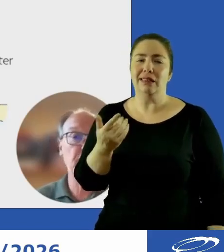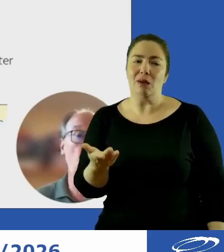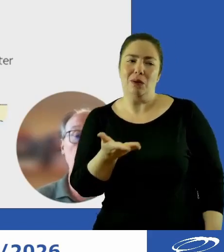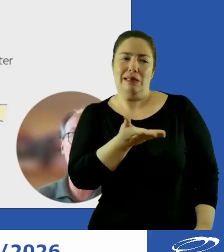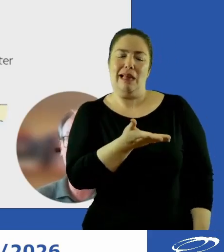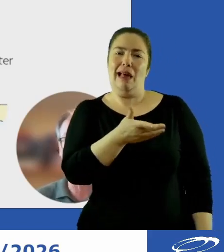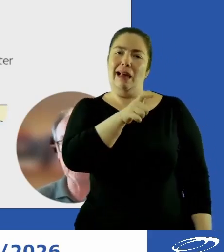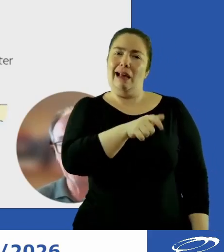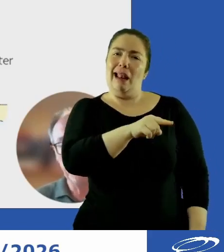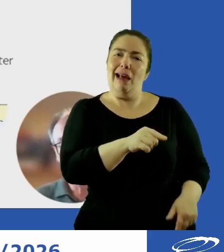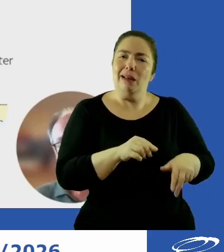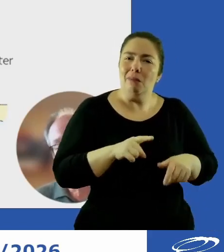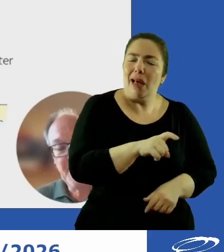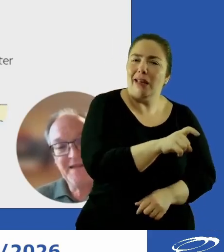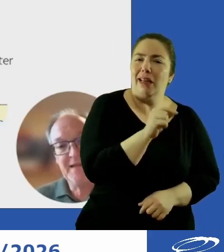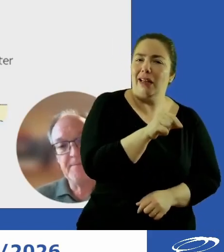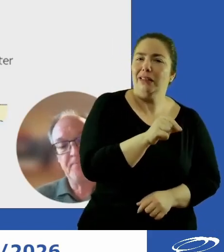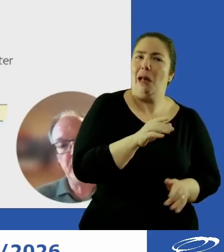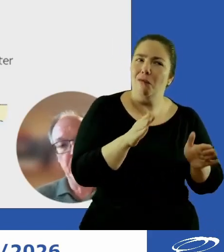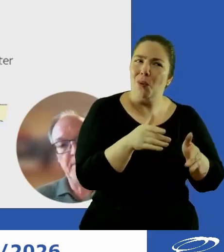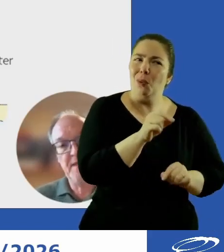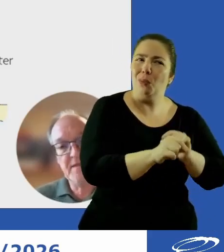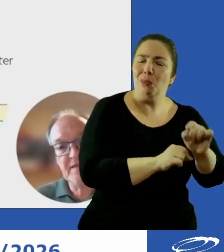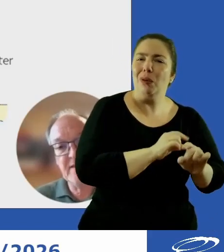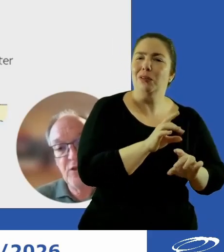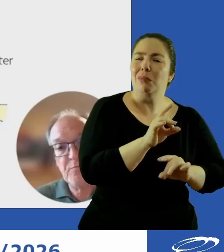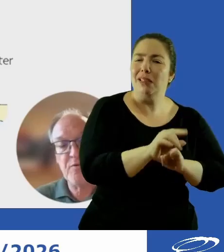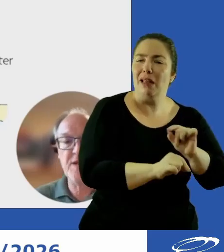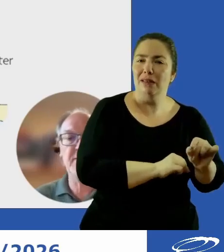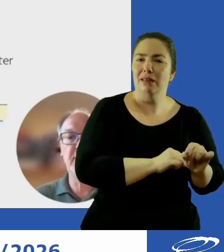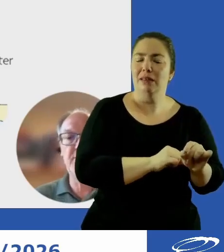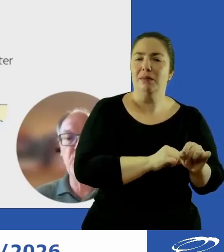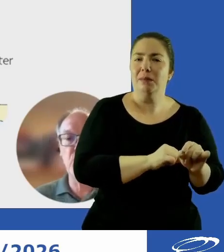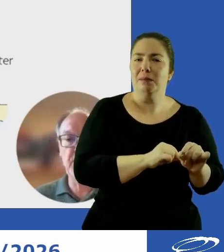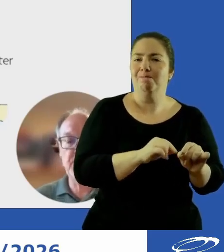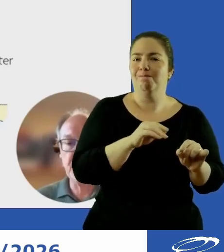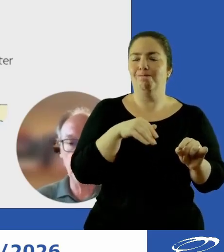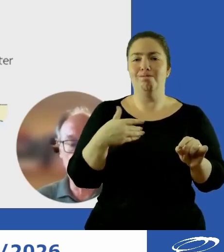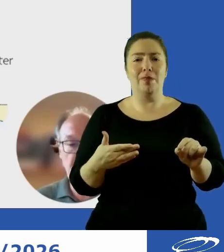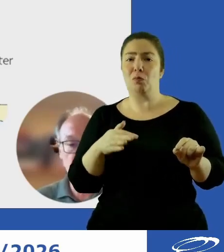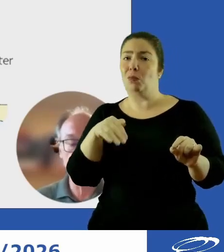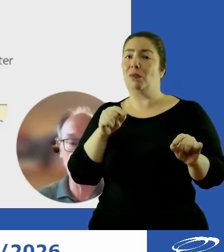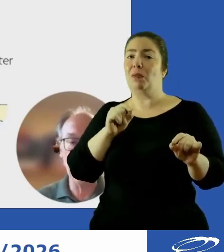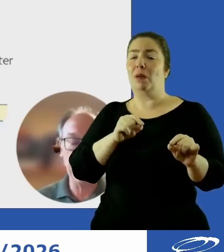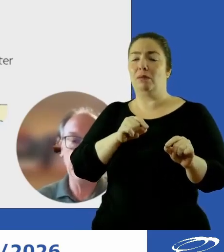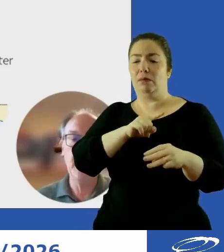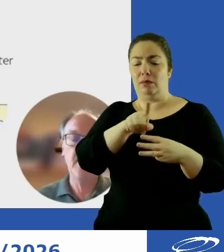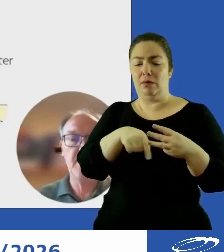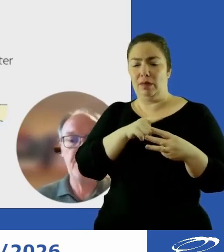planktonic counterpart. And finally, but this is not present in the majority of acute infections,